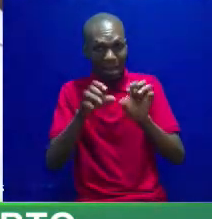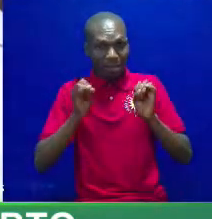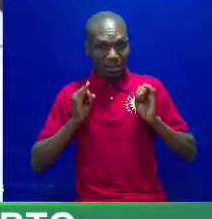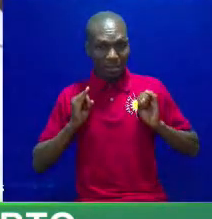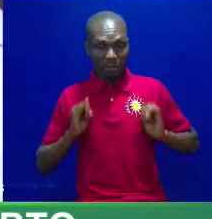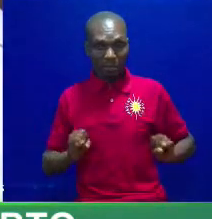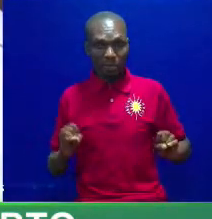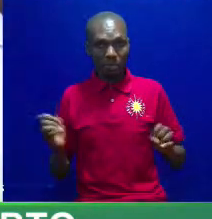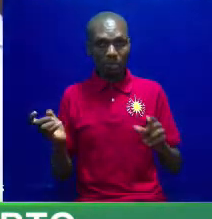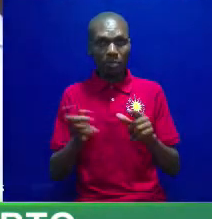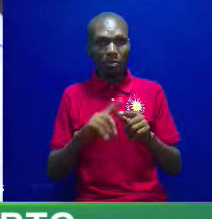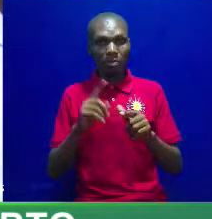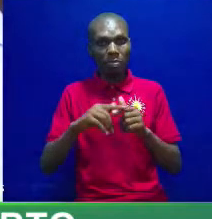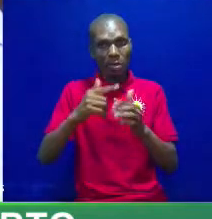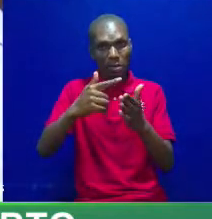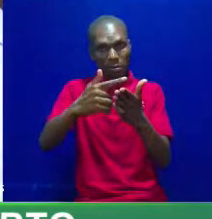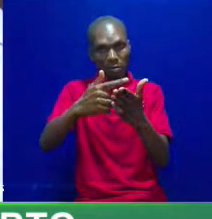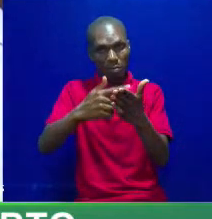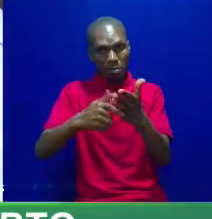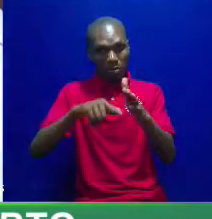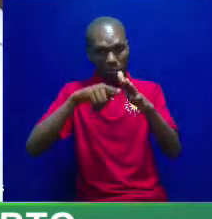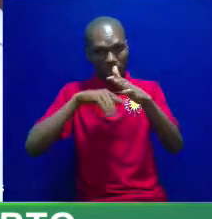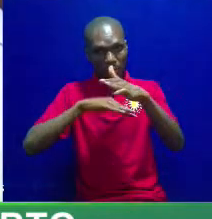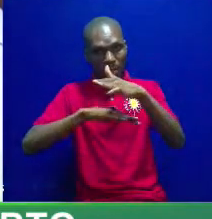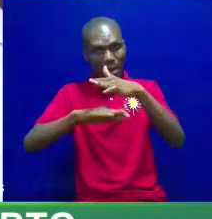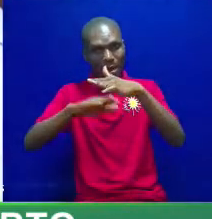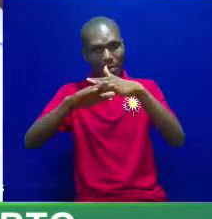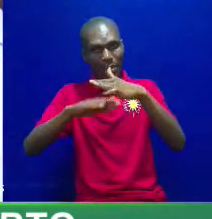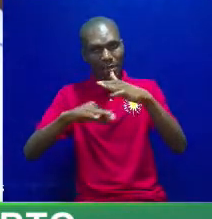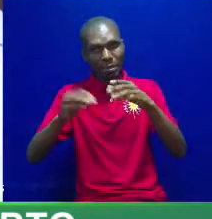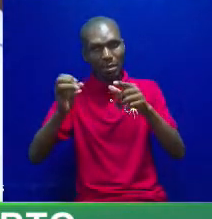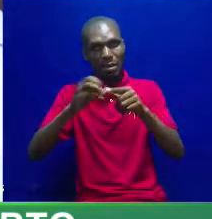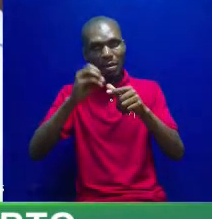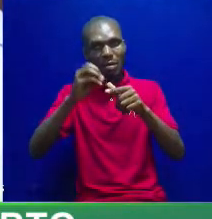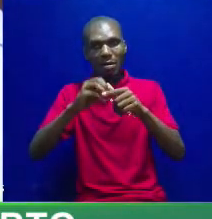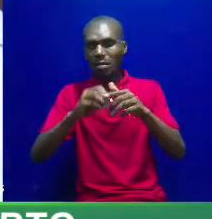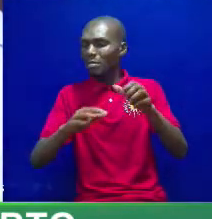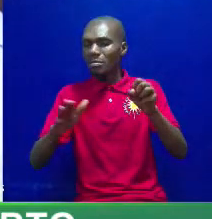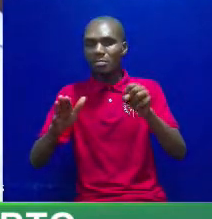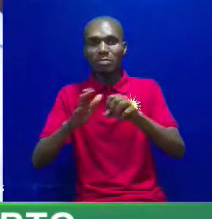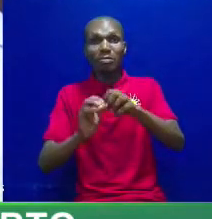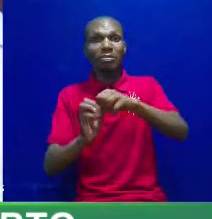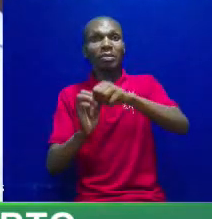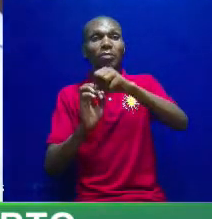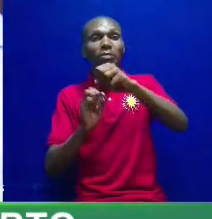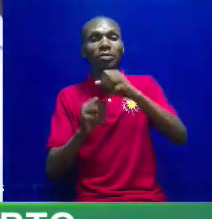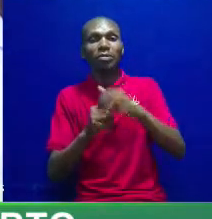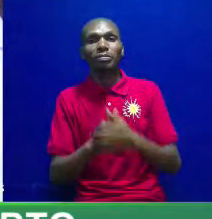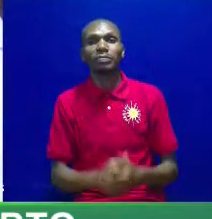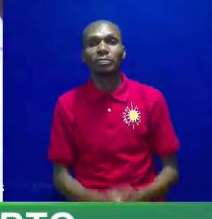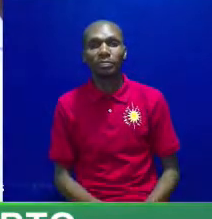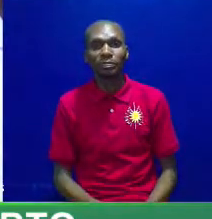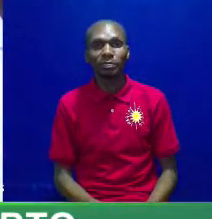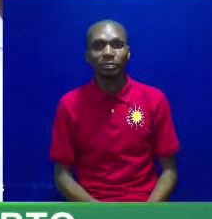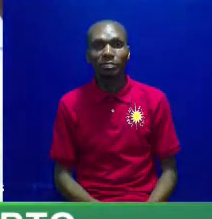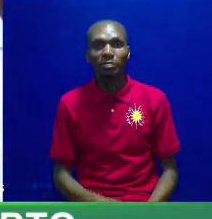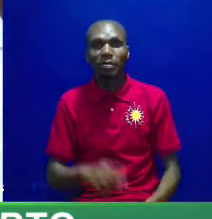so umu saado with the parliament whether it's a bill I'm going to support it and a number of us are going to support it and I can assure you